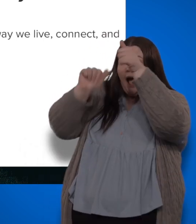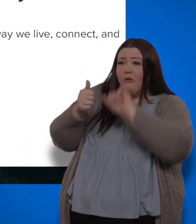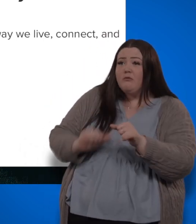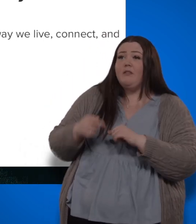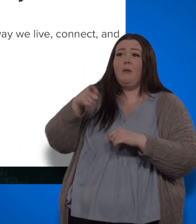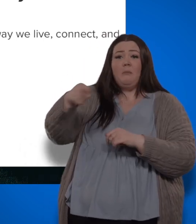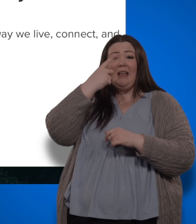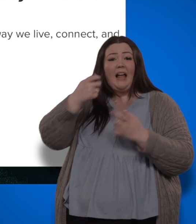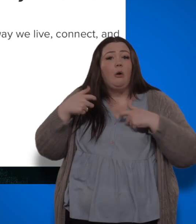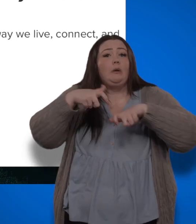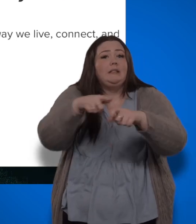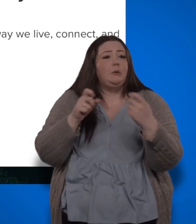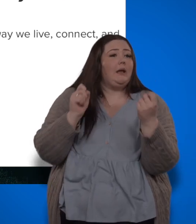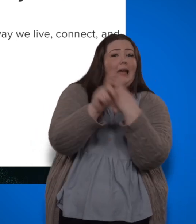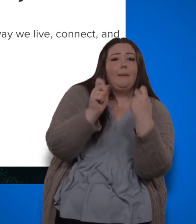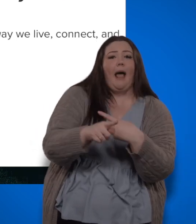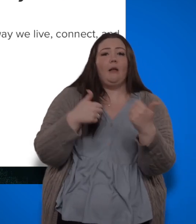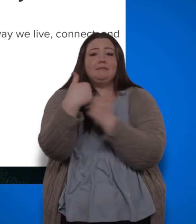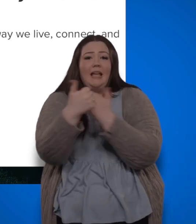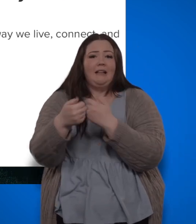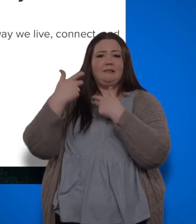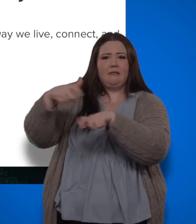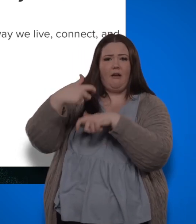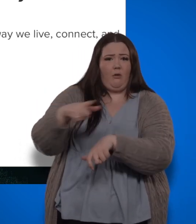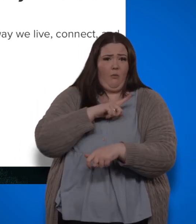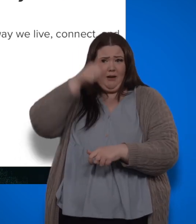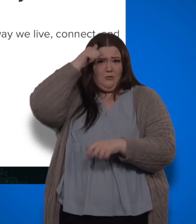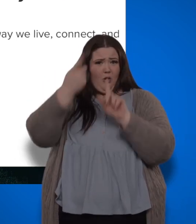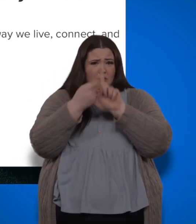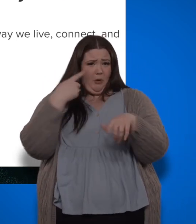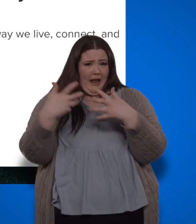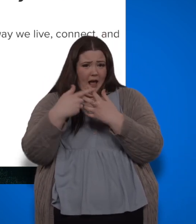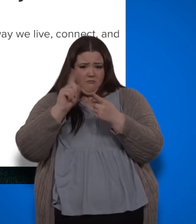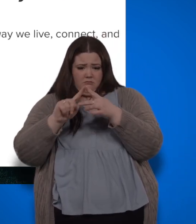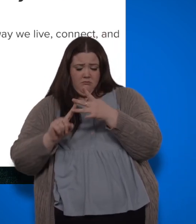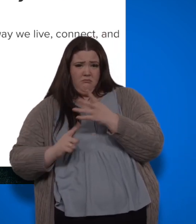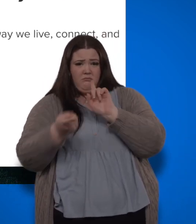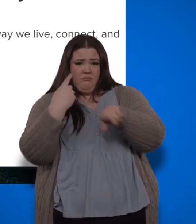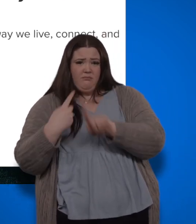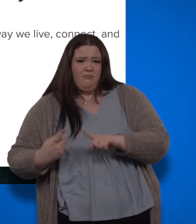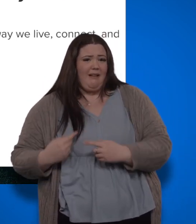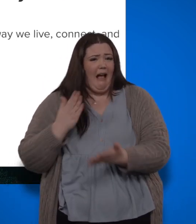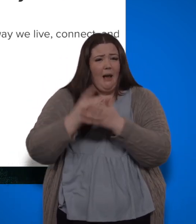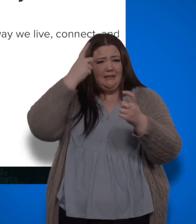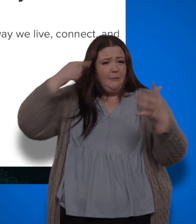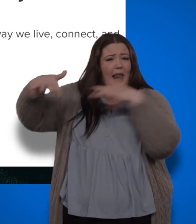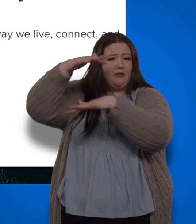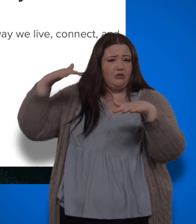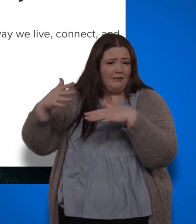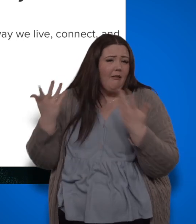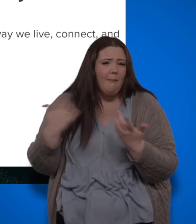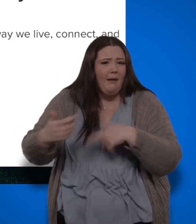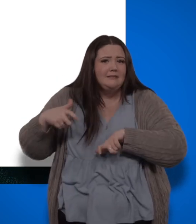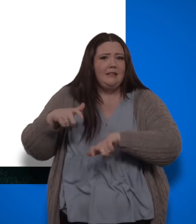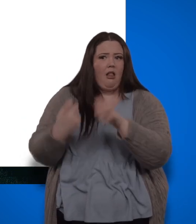simulation. Now, you may think this is just fantasy, but actually it's already happening, and it's called digital